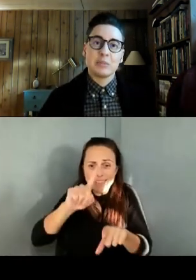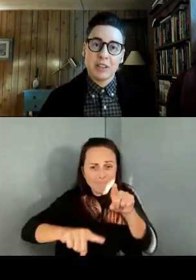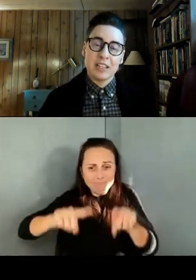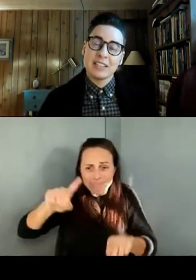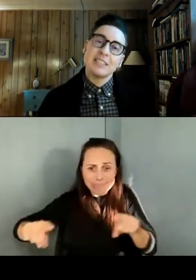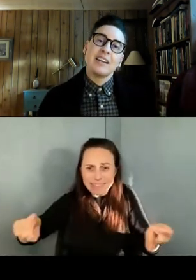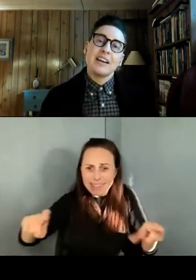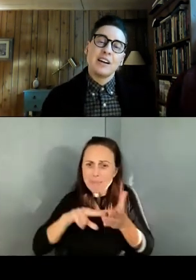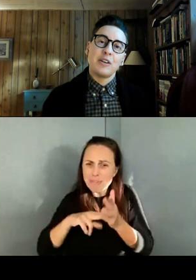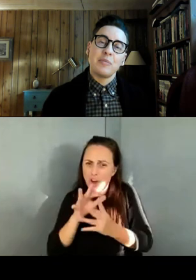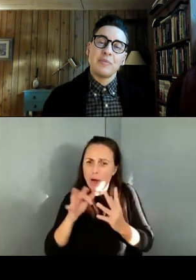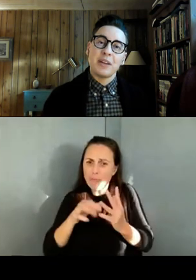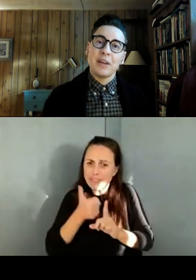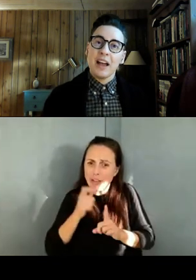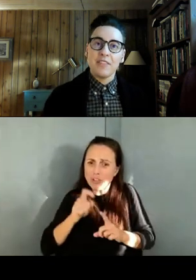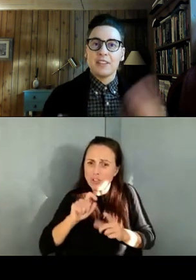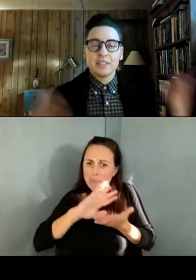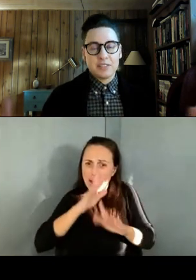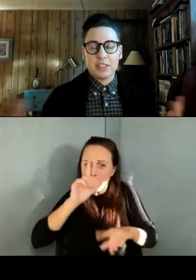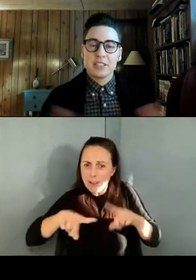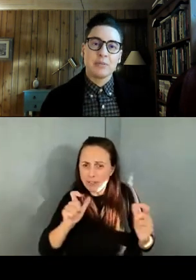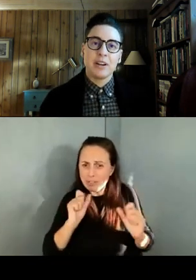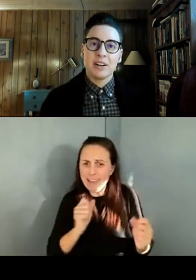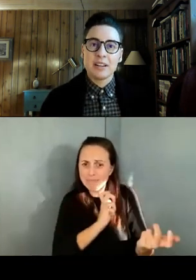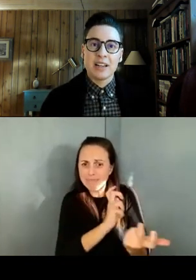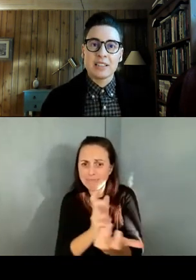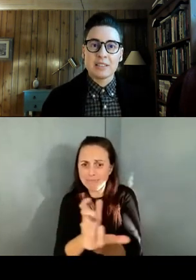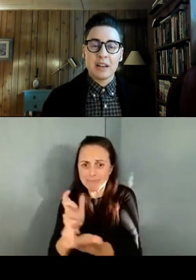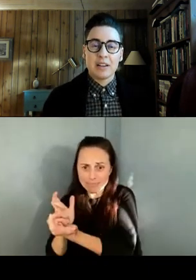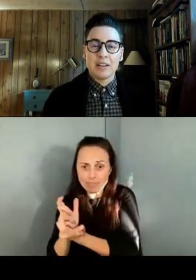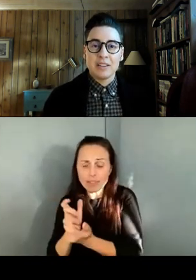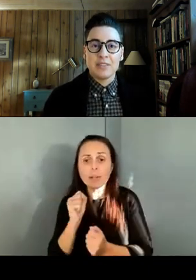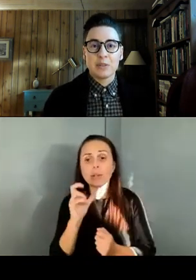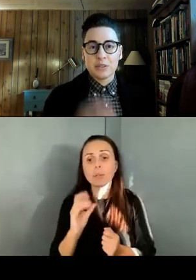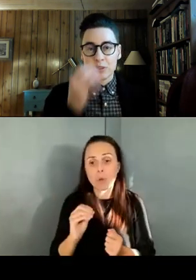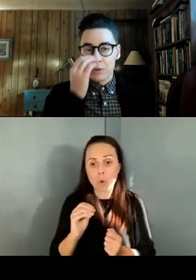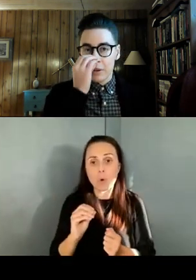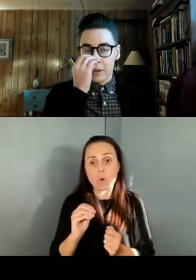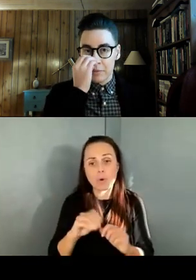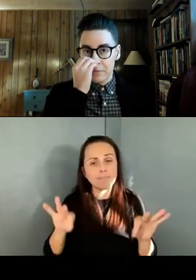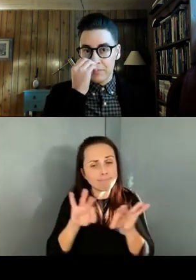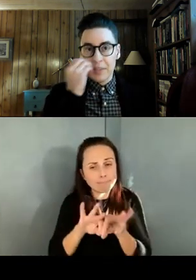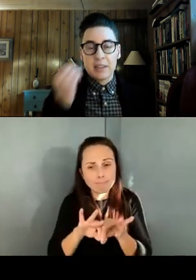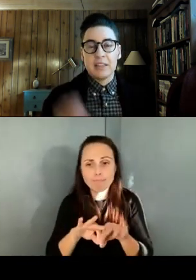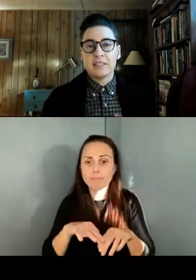the disabilities that we have and as diverse as we are as individuals. So